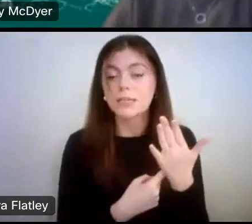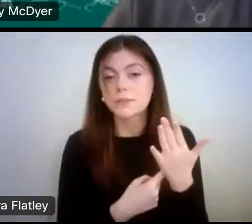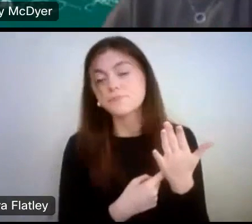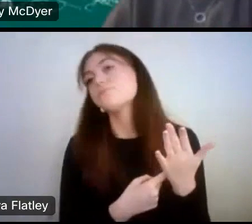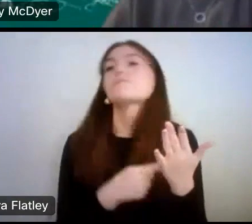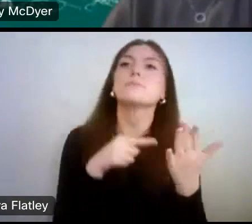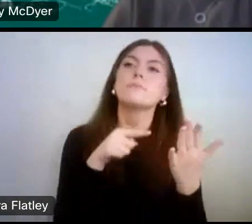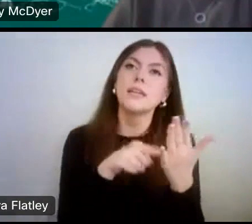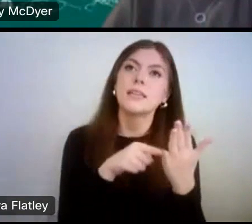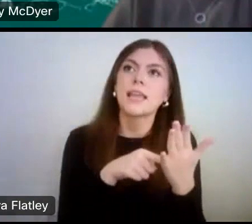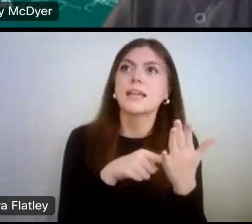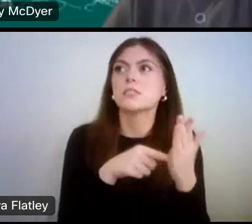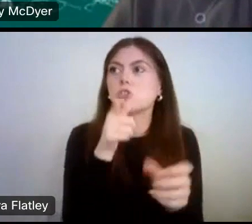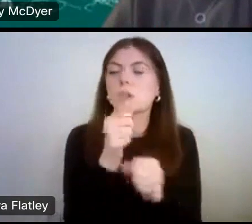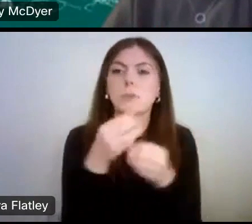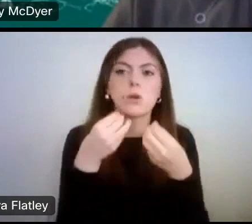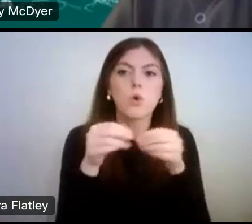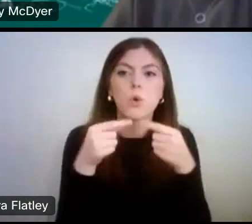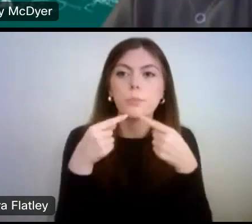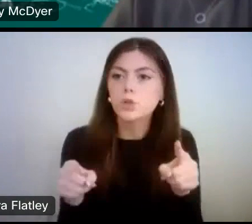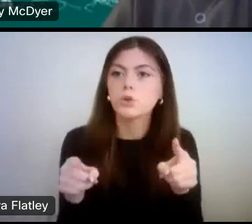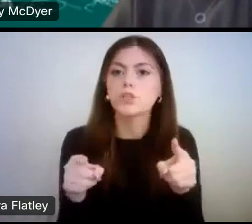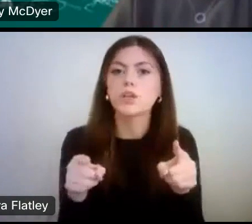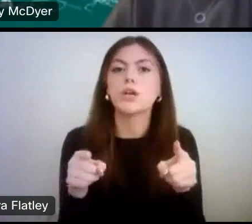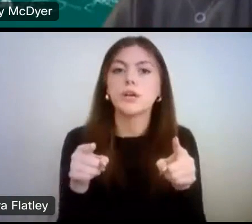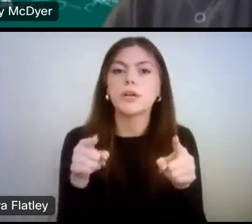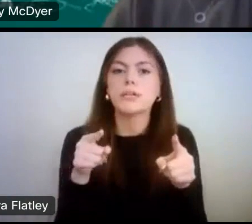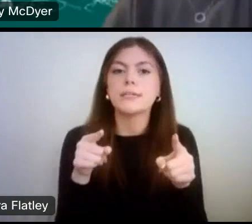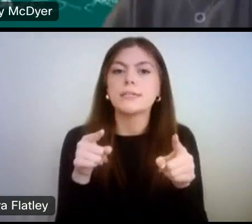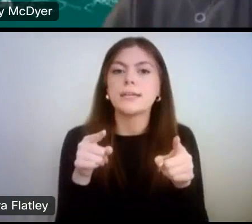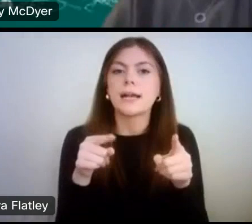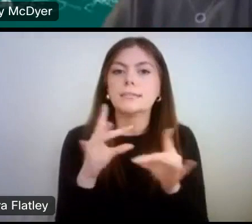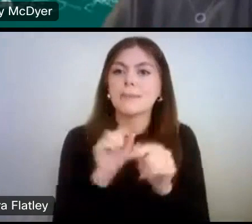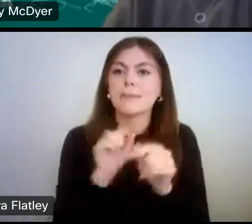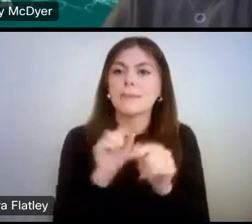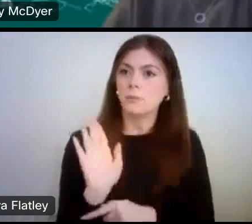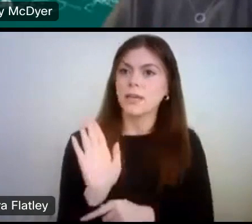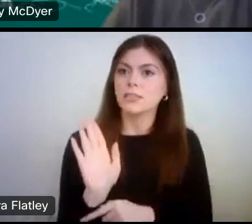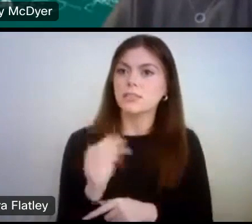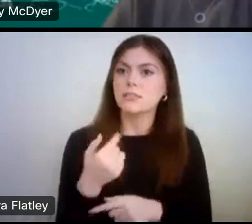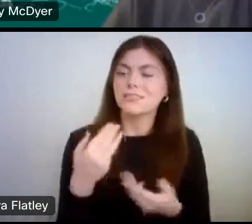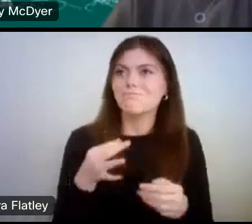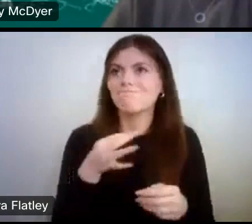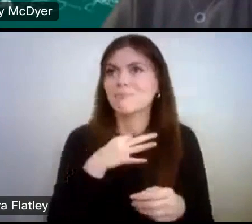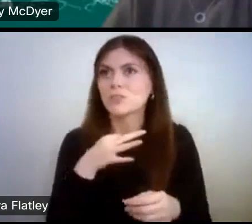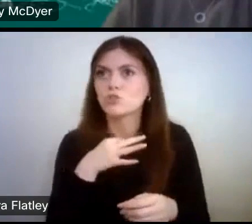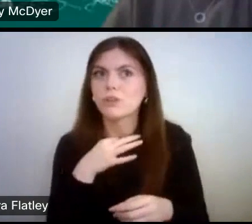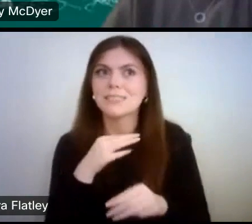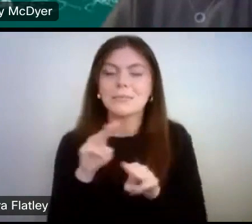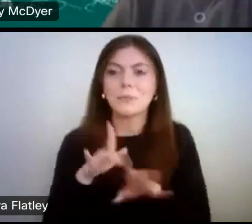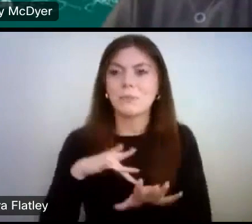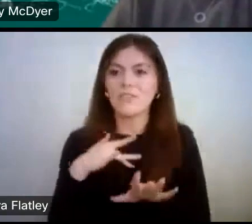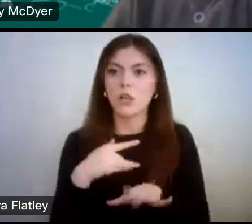mandates open disclosure, it's really important. There is a risk that people will start to think open disclosure is only really what's required under the